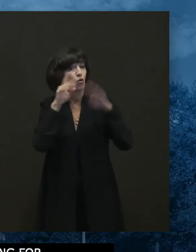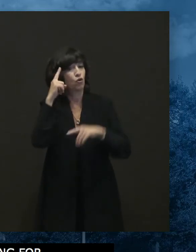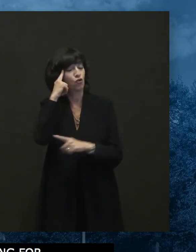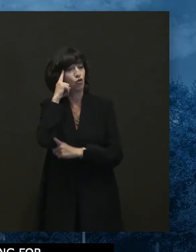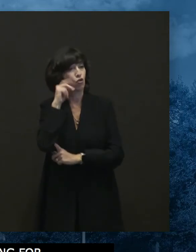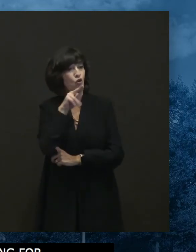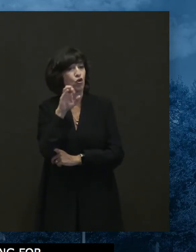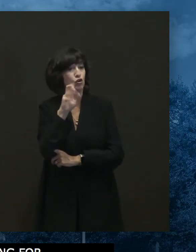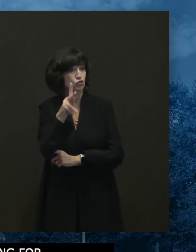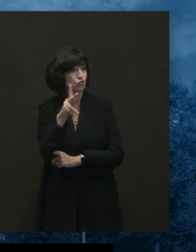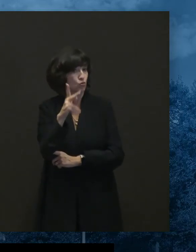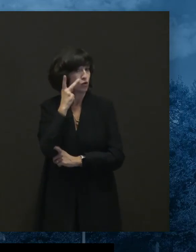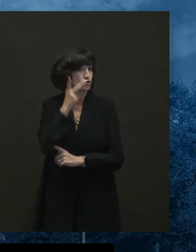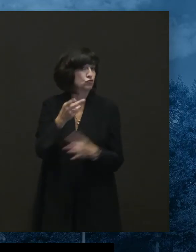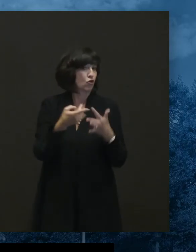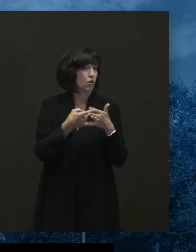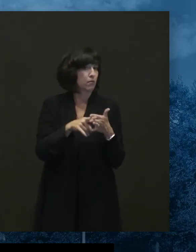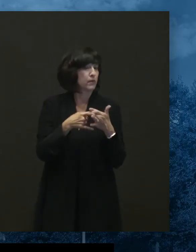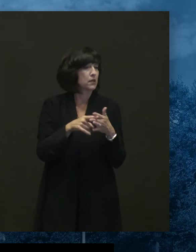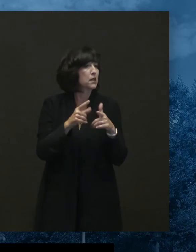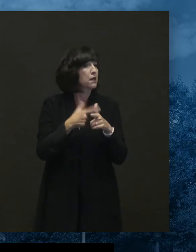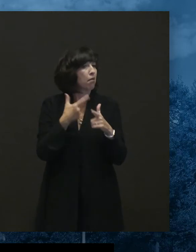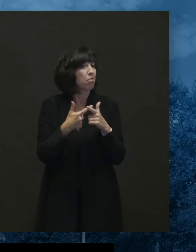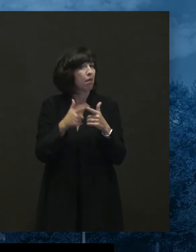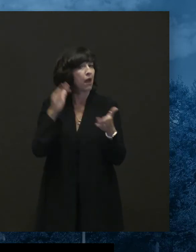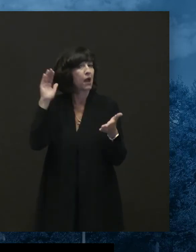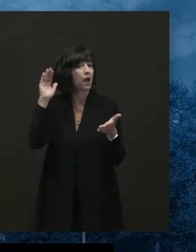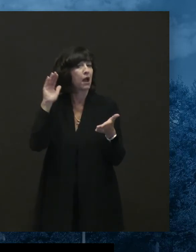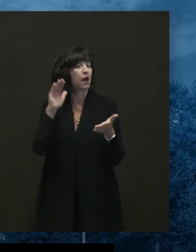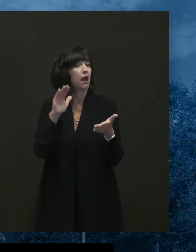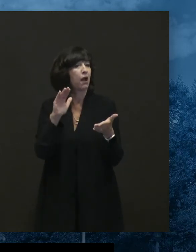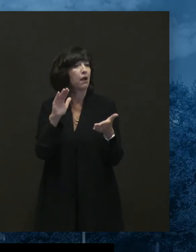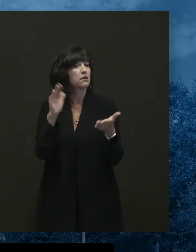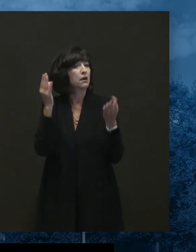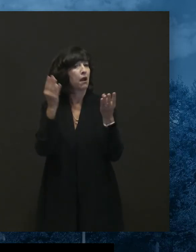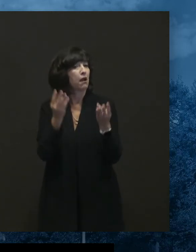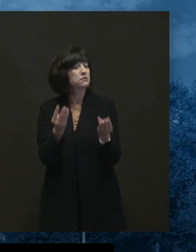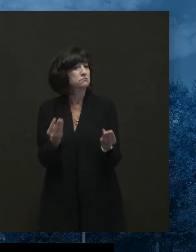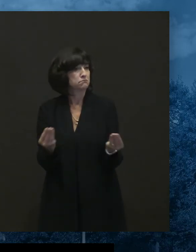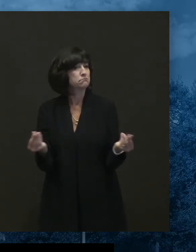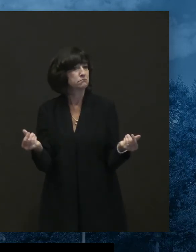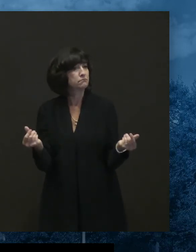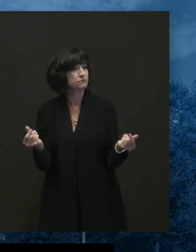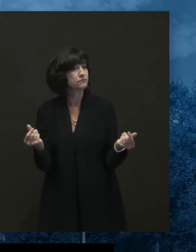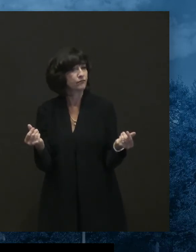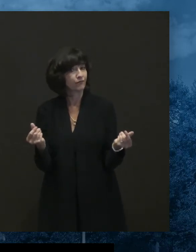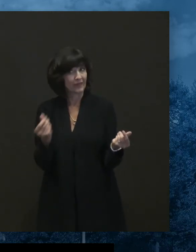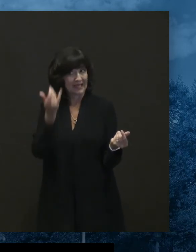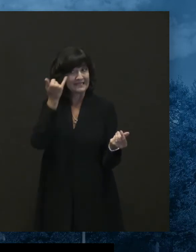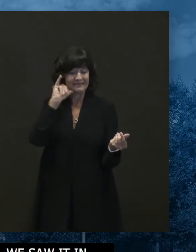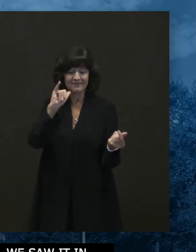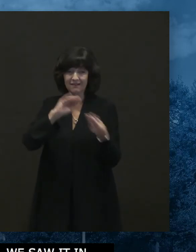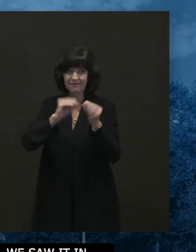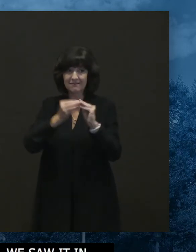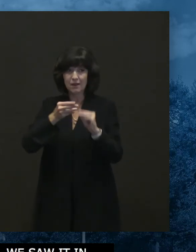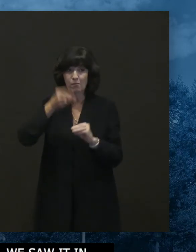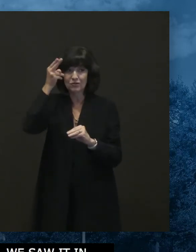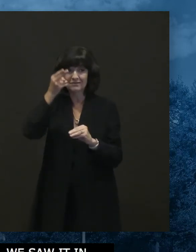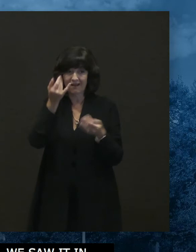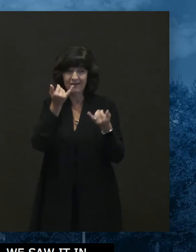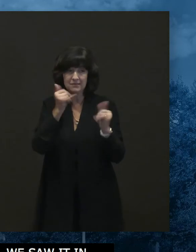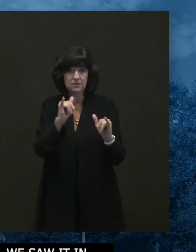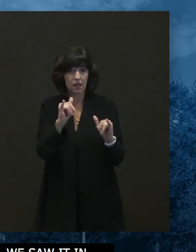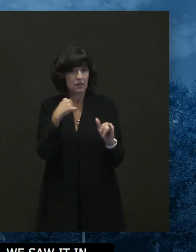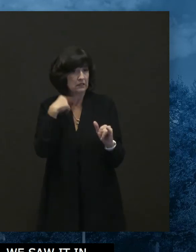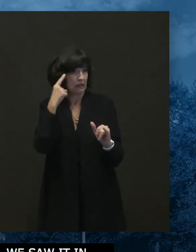did initially, but then it's started to settle down a little bit. Is it still higher than where we want it to be? Yes. I think we're doing a much